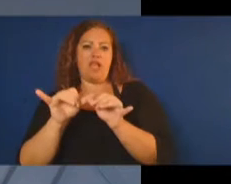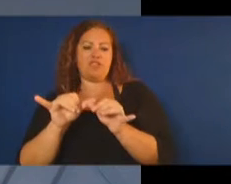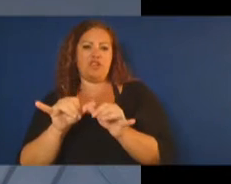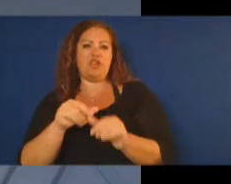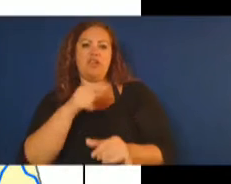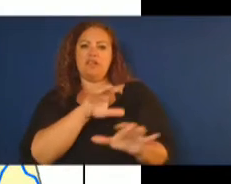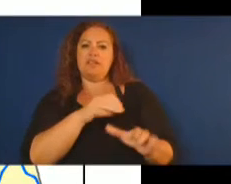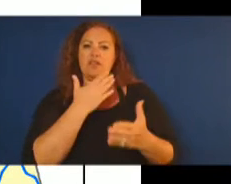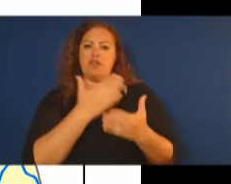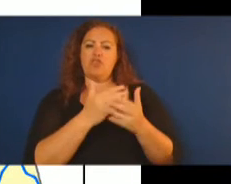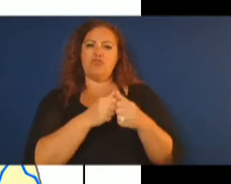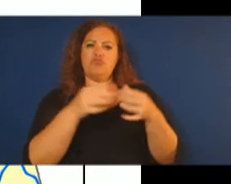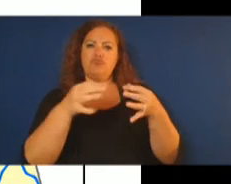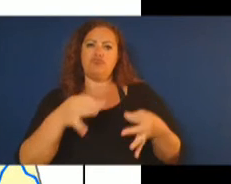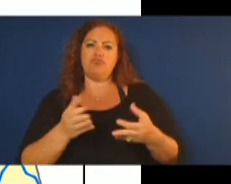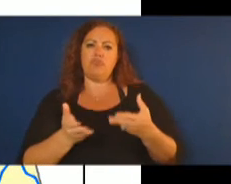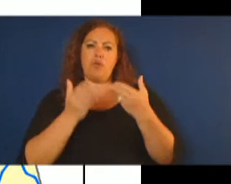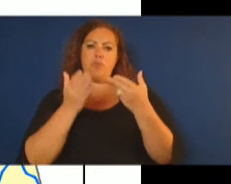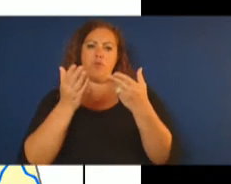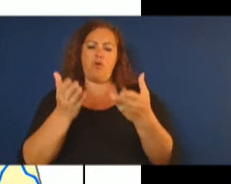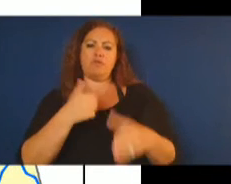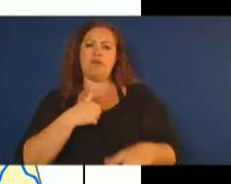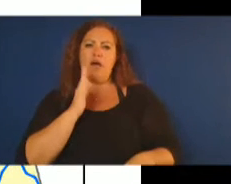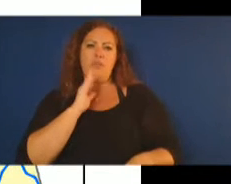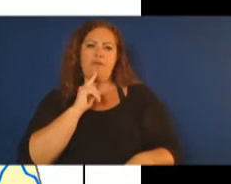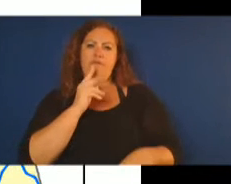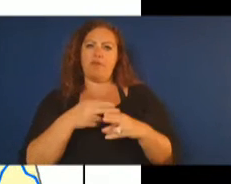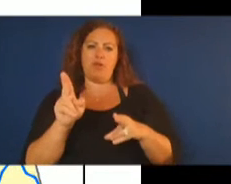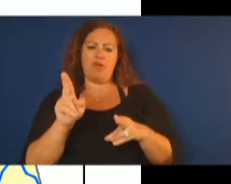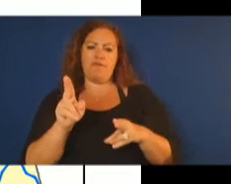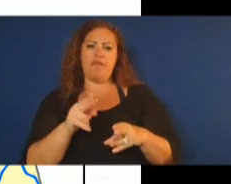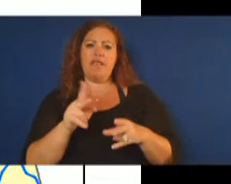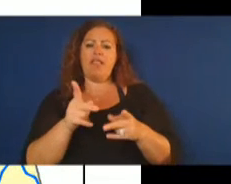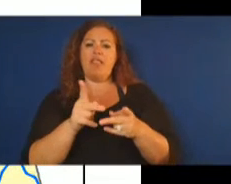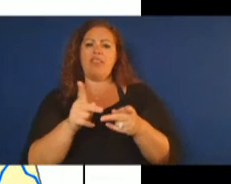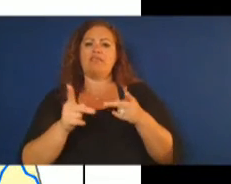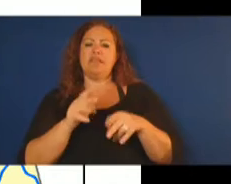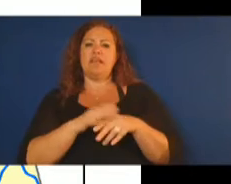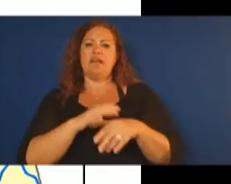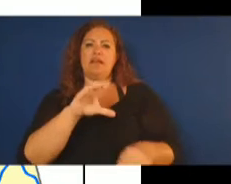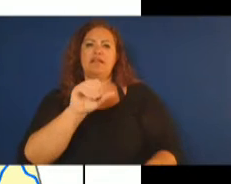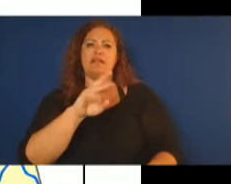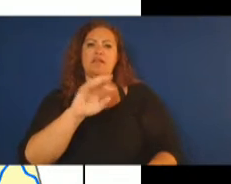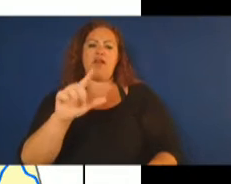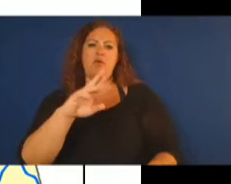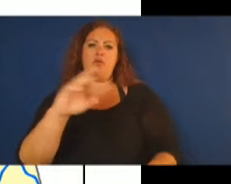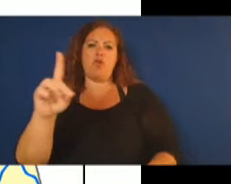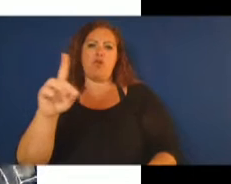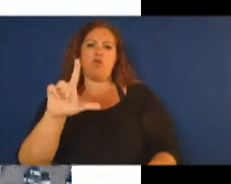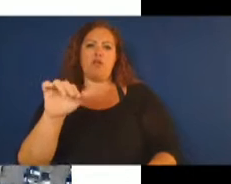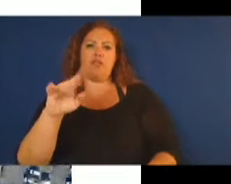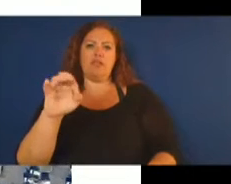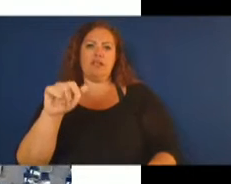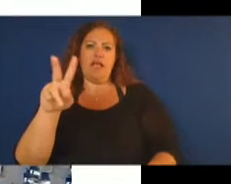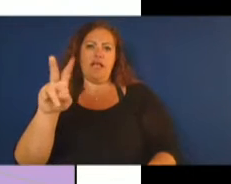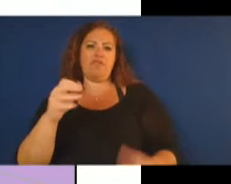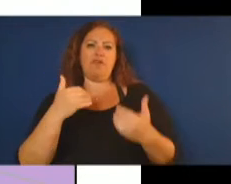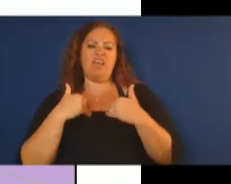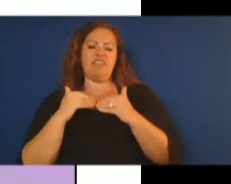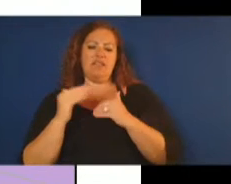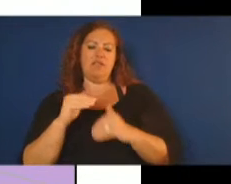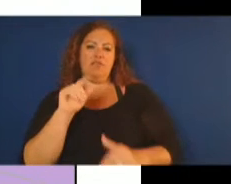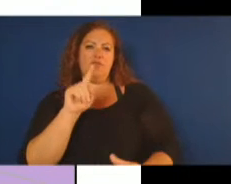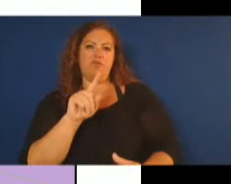going through the proposal I'll be really brief um the sites on caramel Road at little Avenue contains a little over an acre